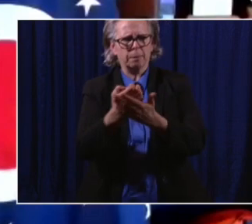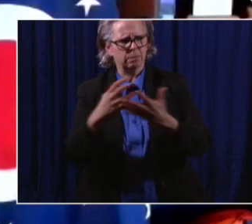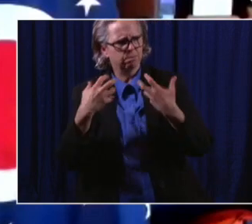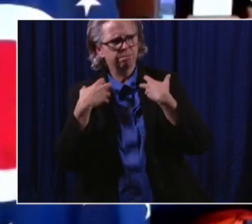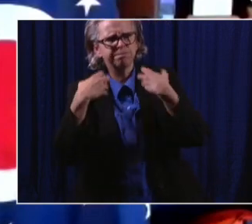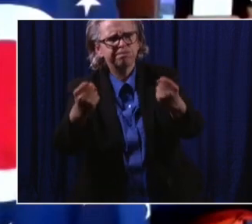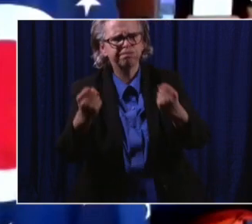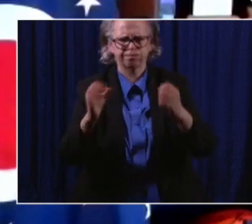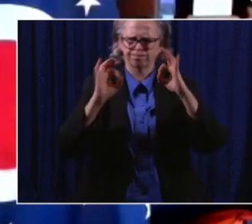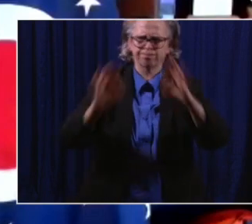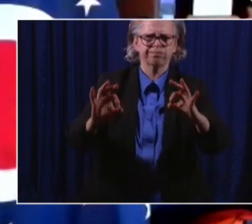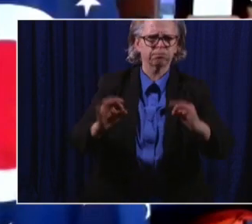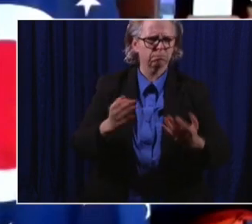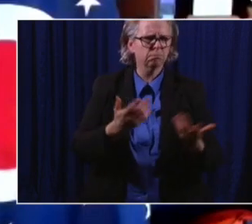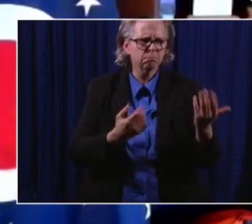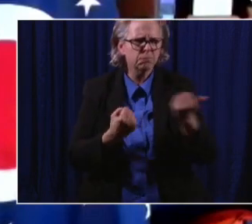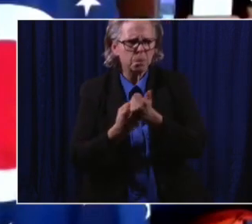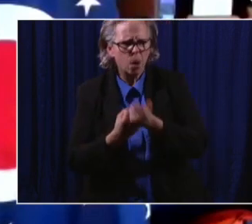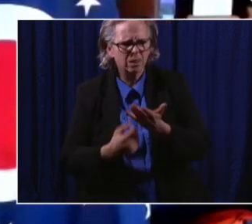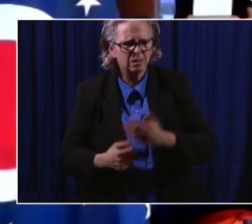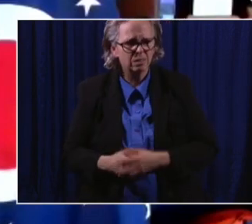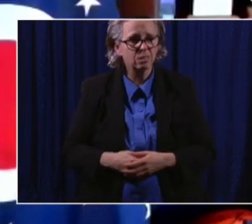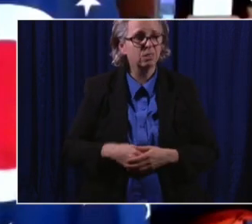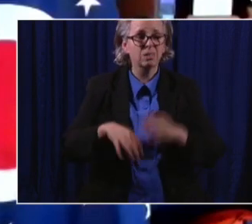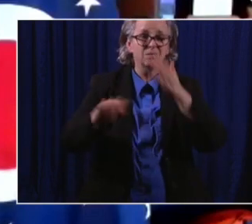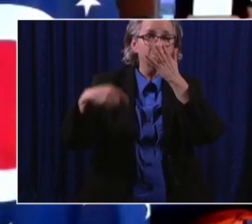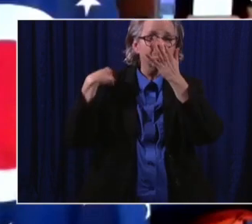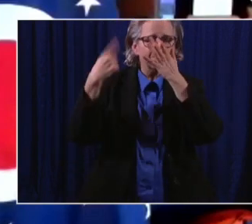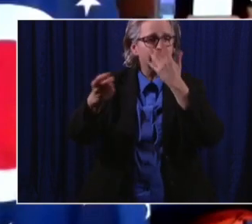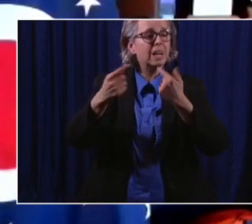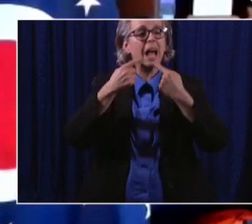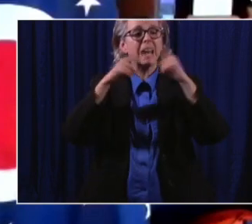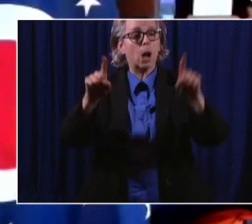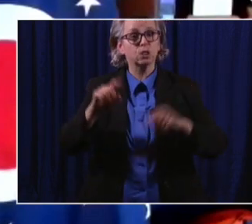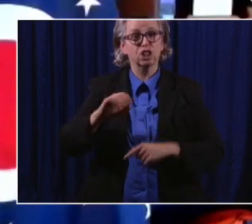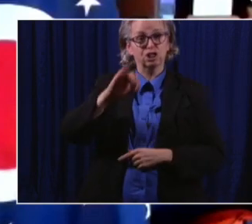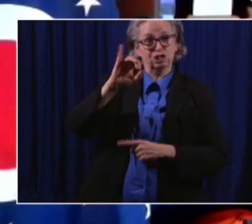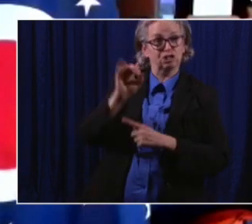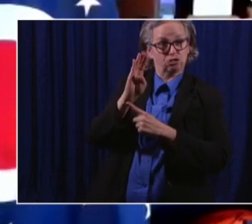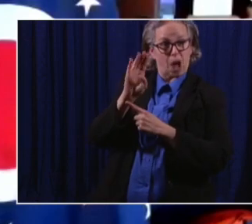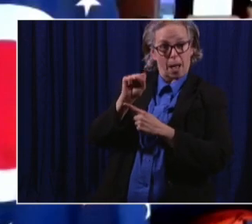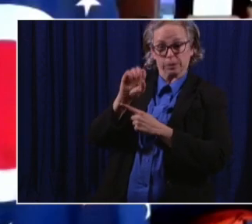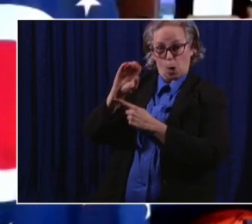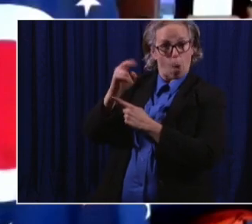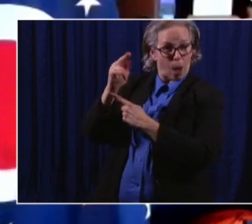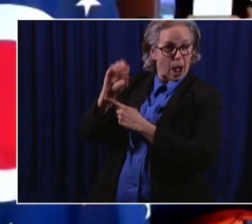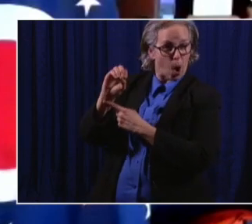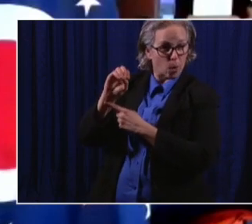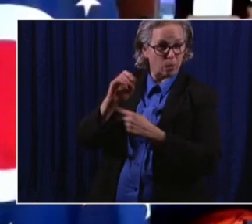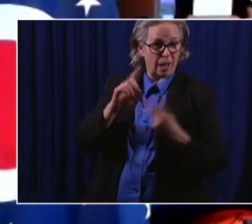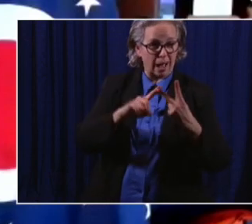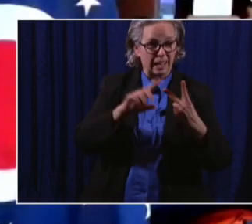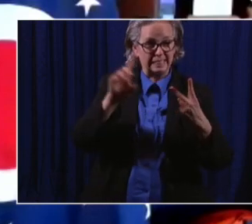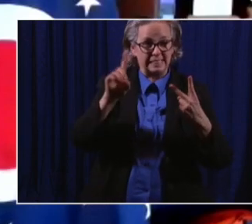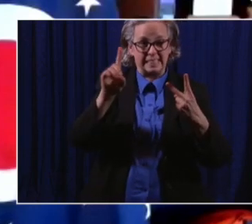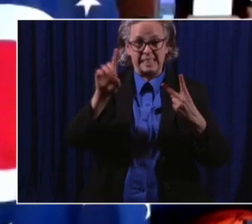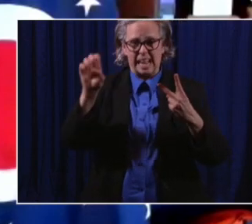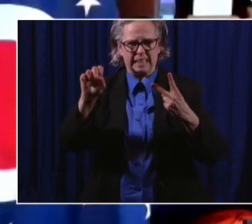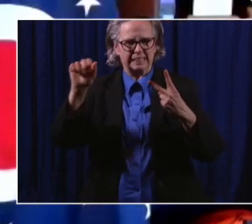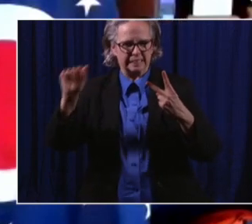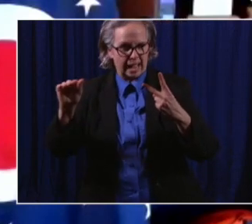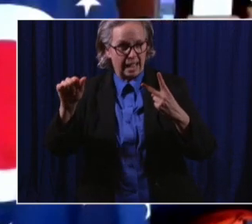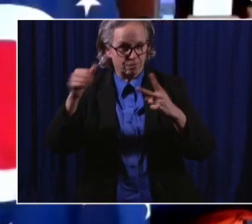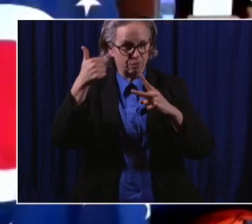a little while ago that Jobs Ohio and DSA, Jobs Ohio was going to have some revitalization grants